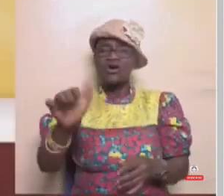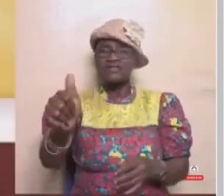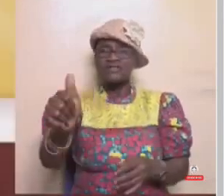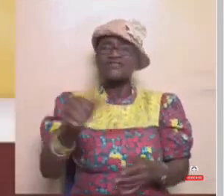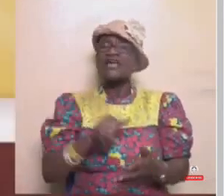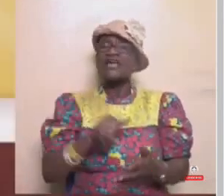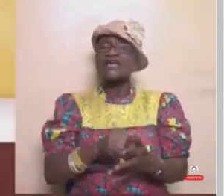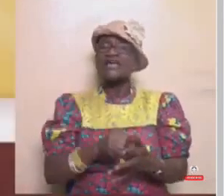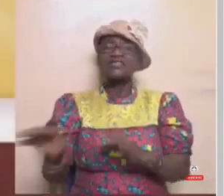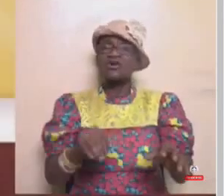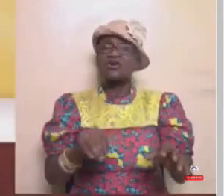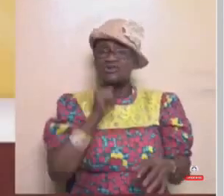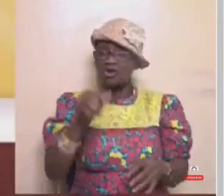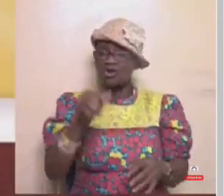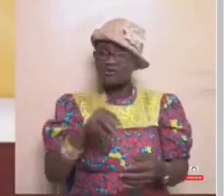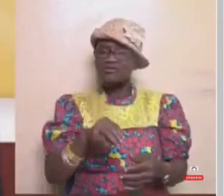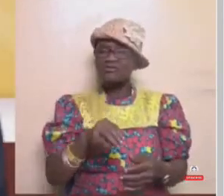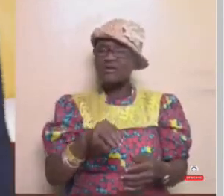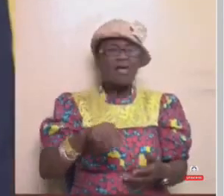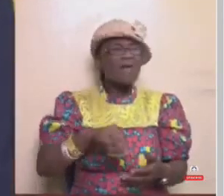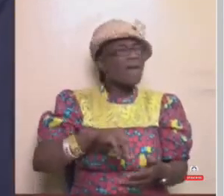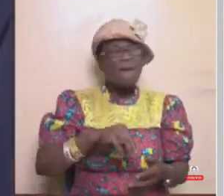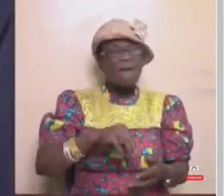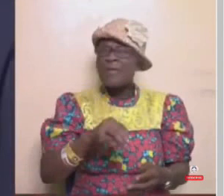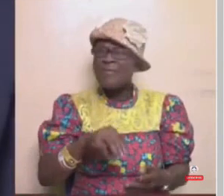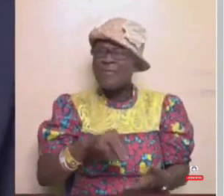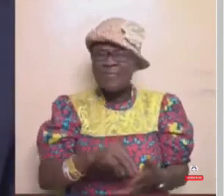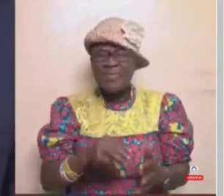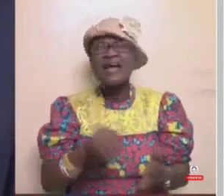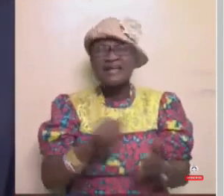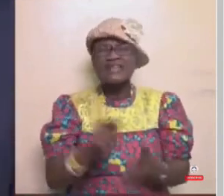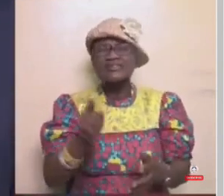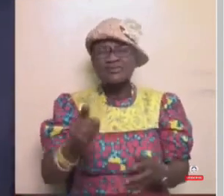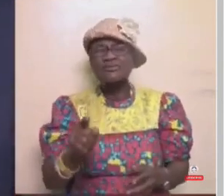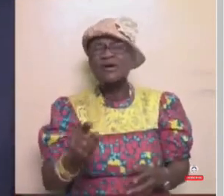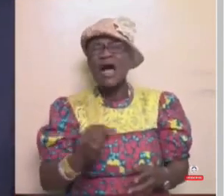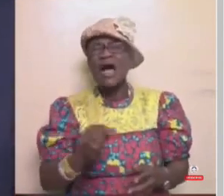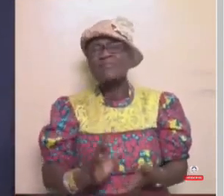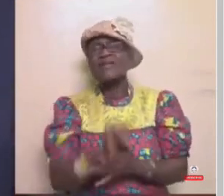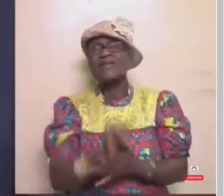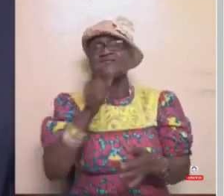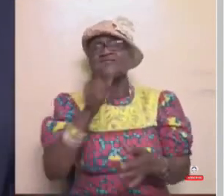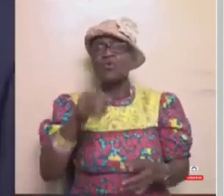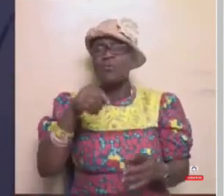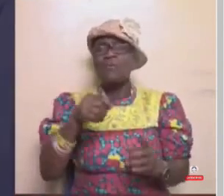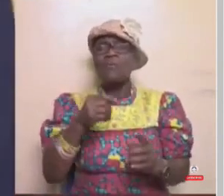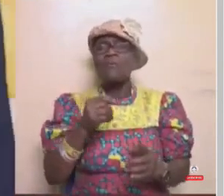say, "I believe." You must back your belief, your faith, with action.